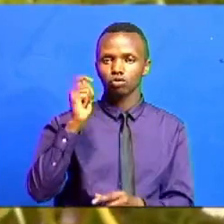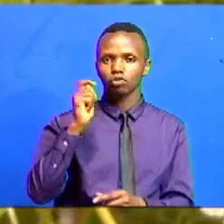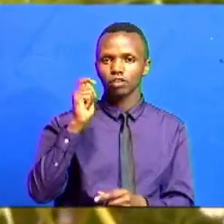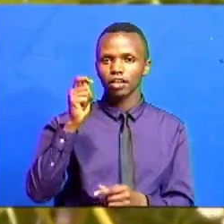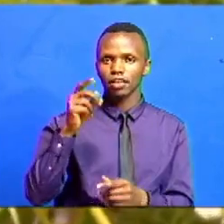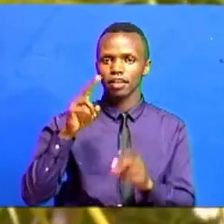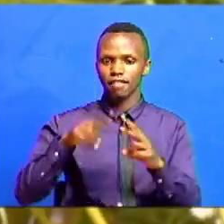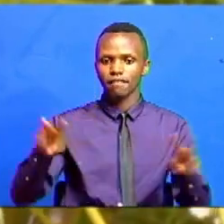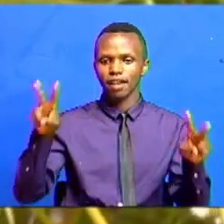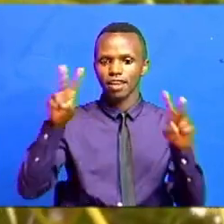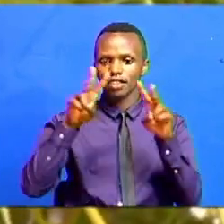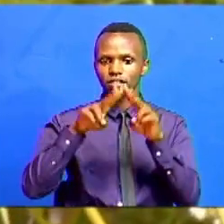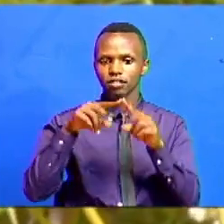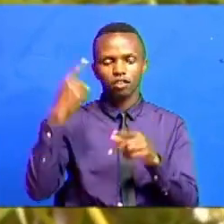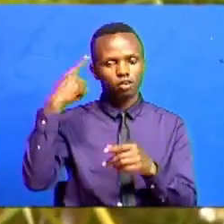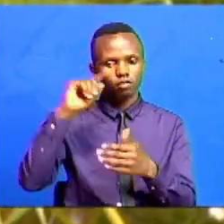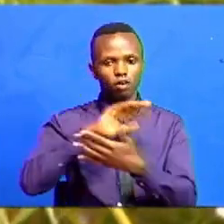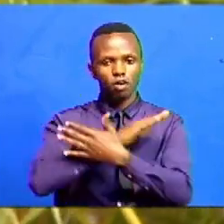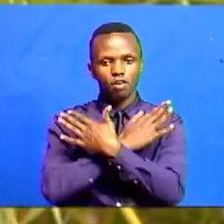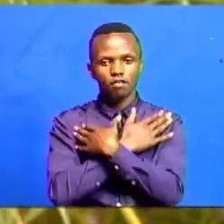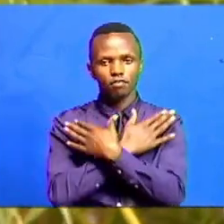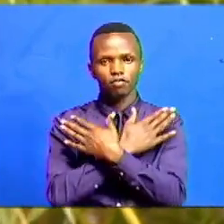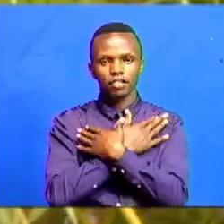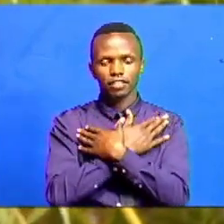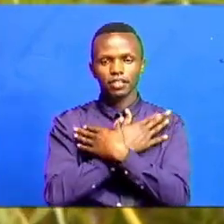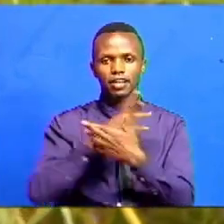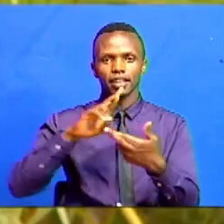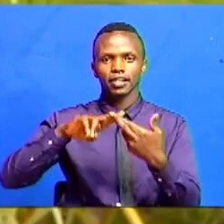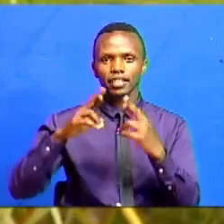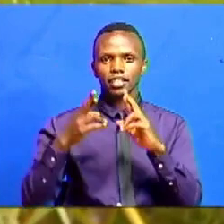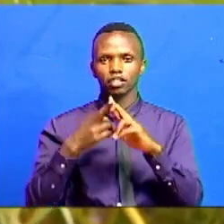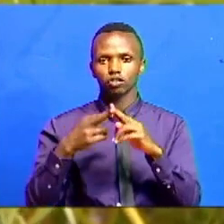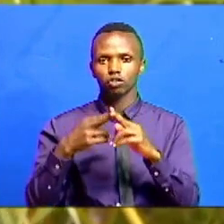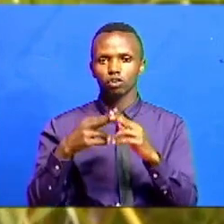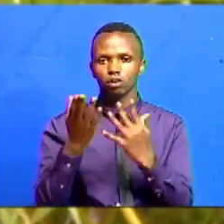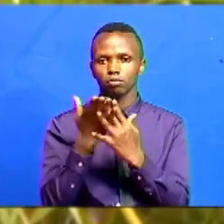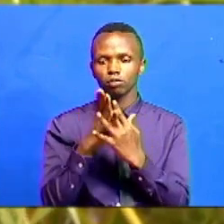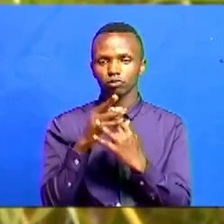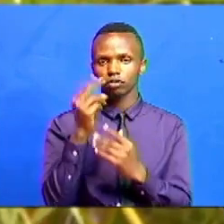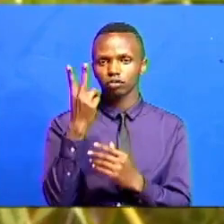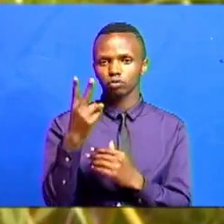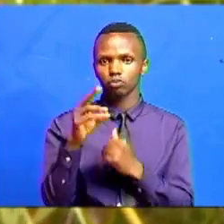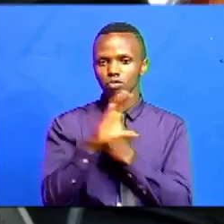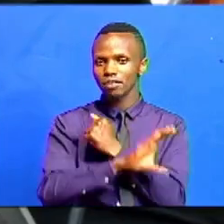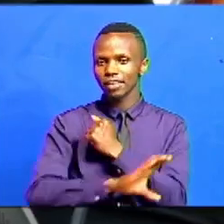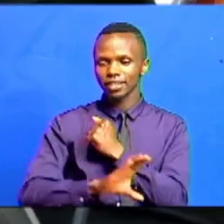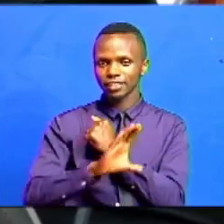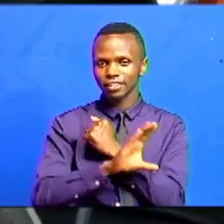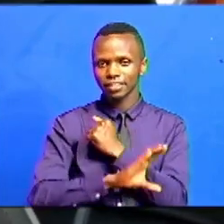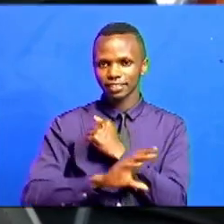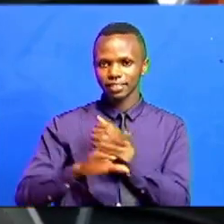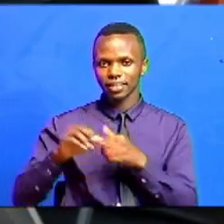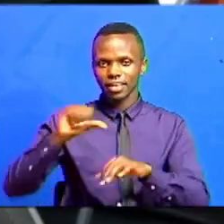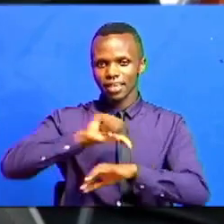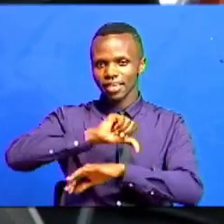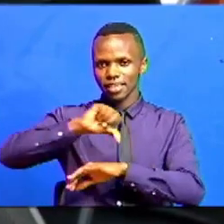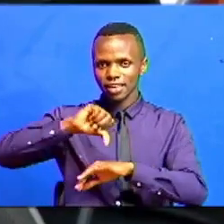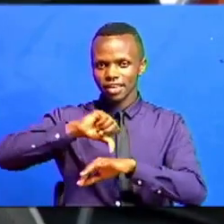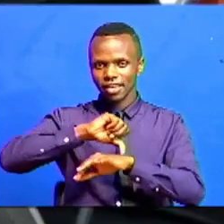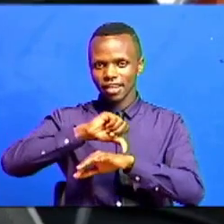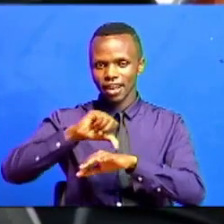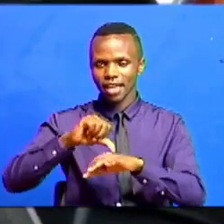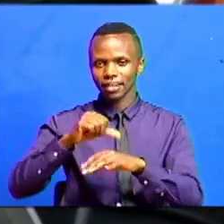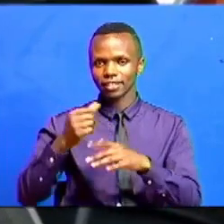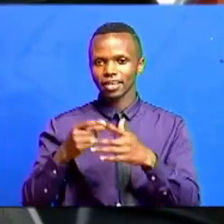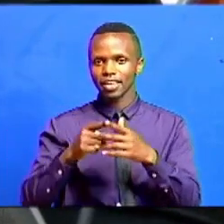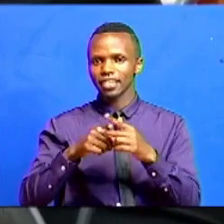on the friendly and fraternal relations between our two countries. Iran's automotive engine and